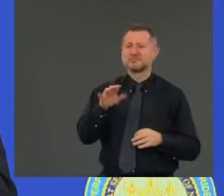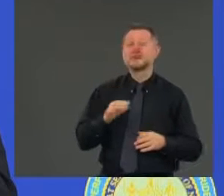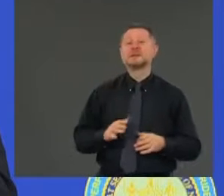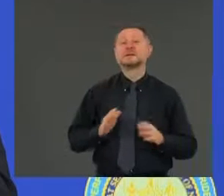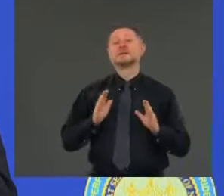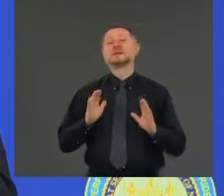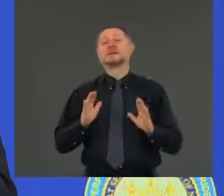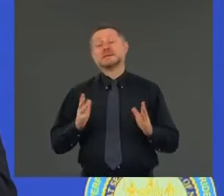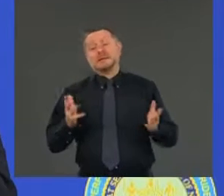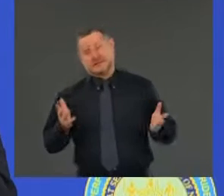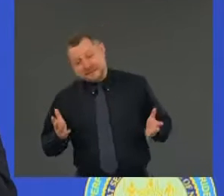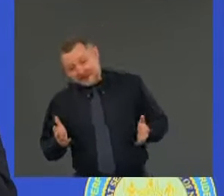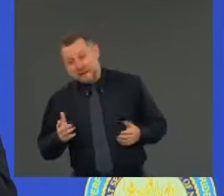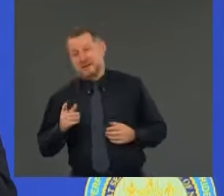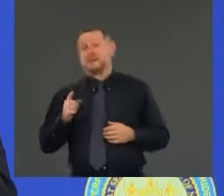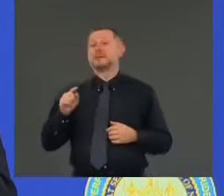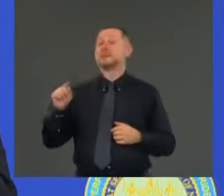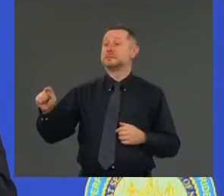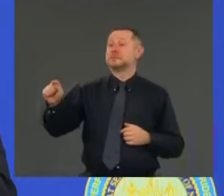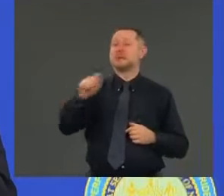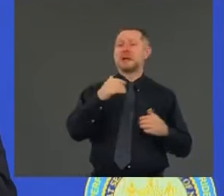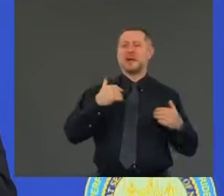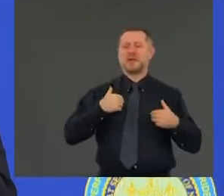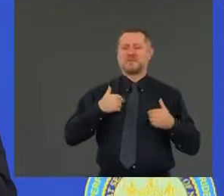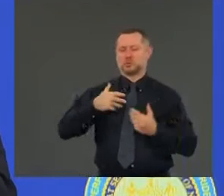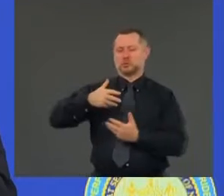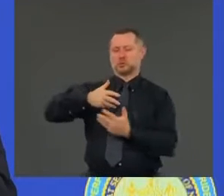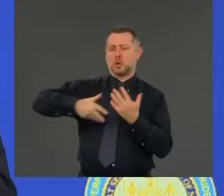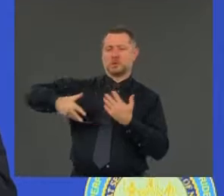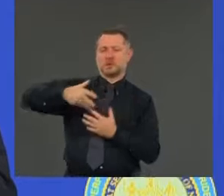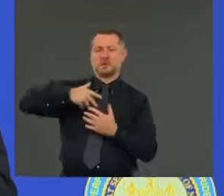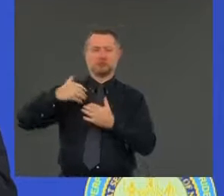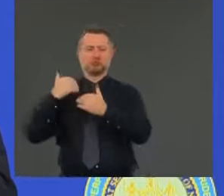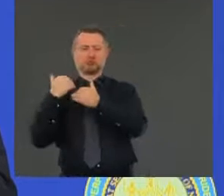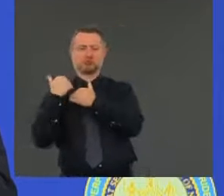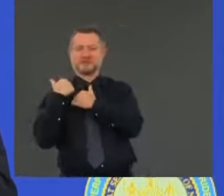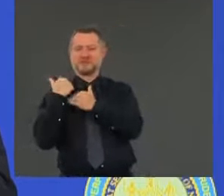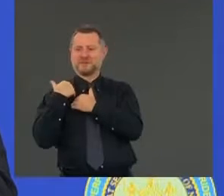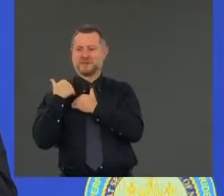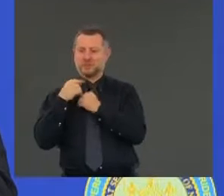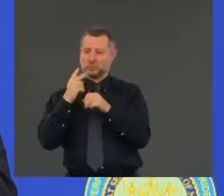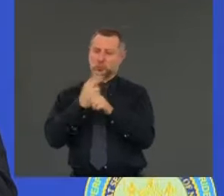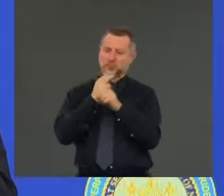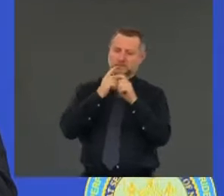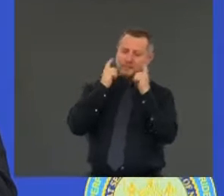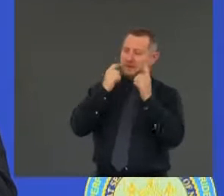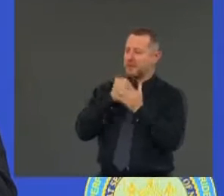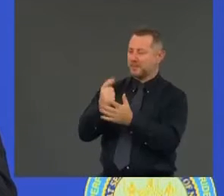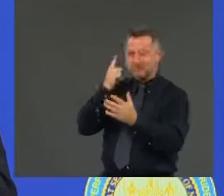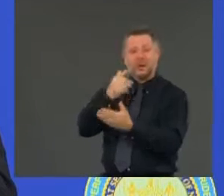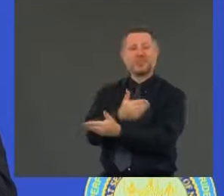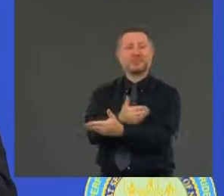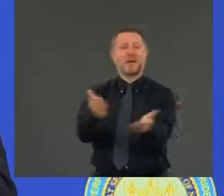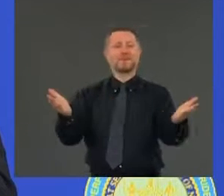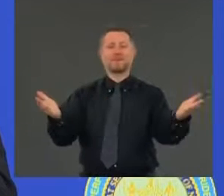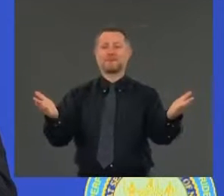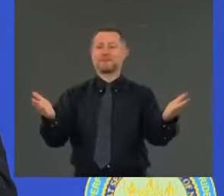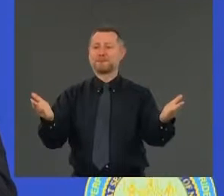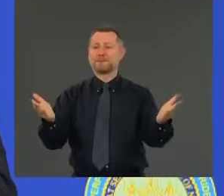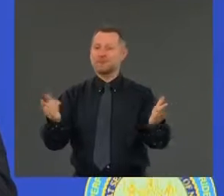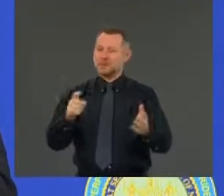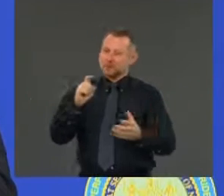There is a social responsibility, I believe, to wear a mask. I believe it should be part of our